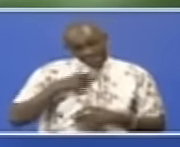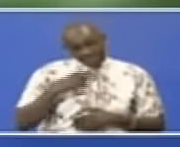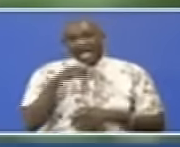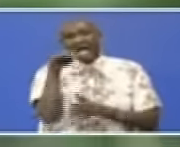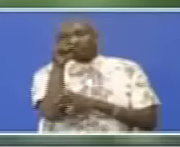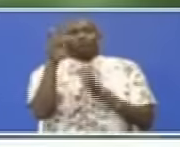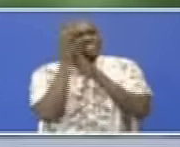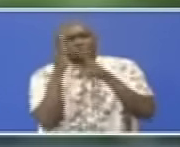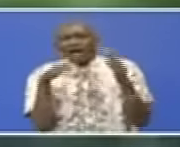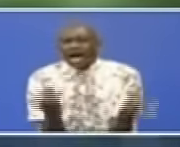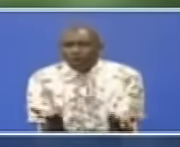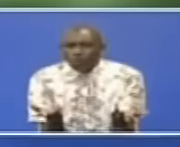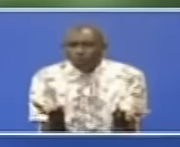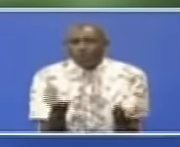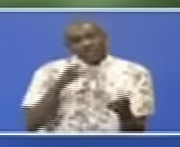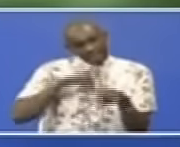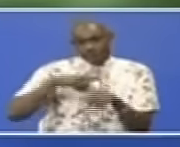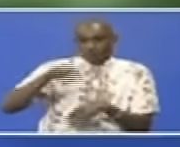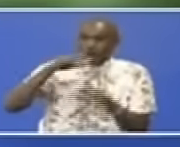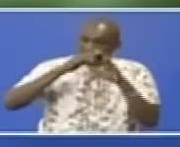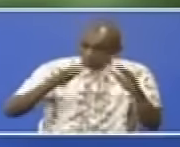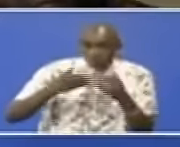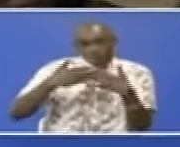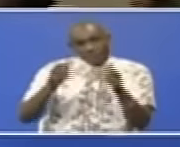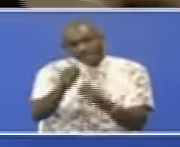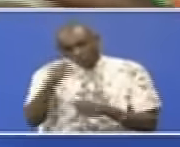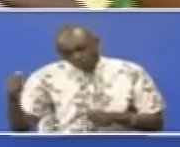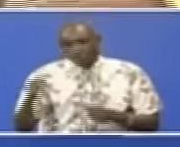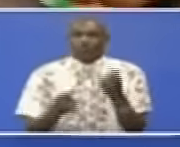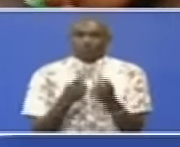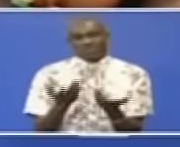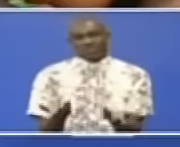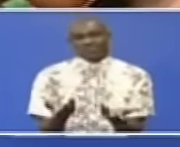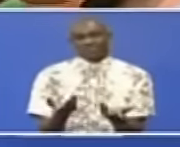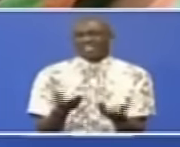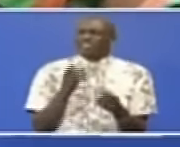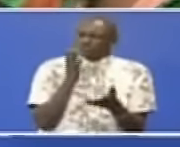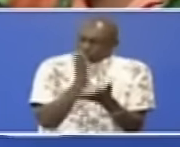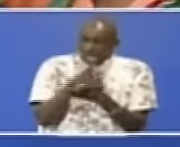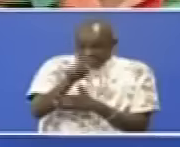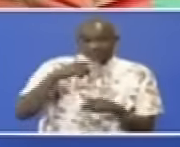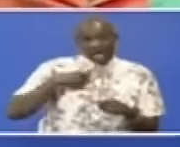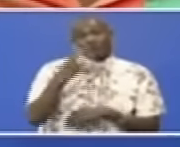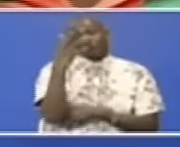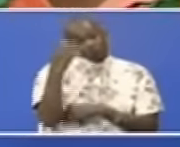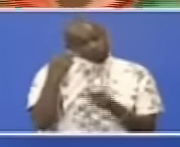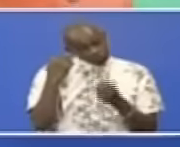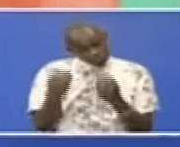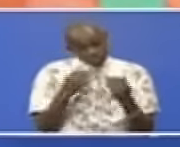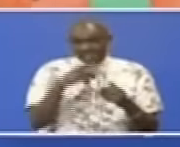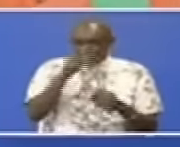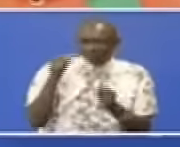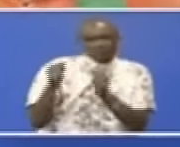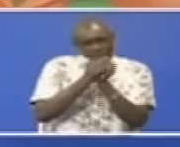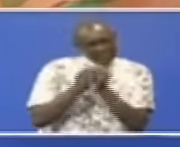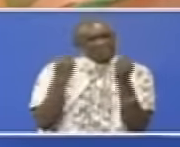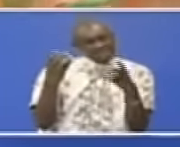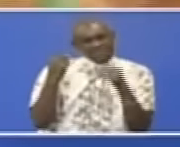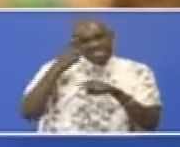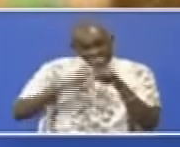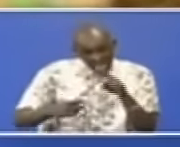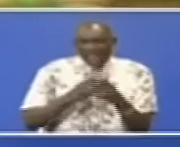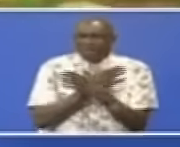nilalaje ndio toke nje ufungue mlango. It is a couple blessed with four children, and over the years they have been together, they say